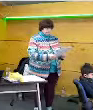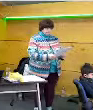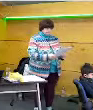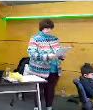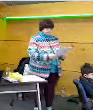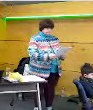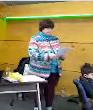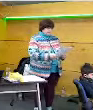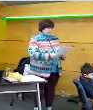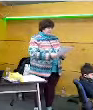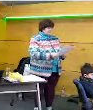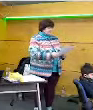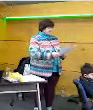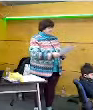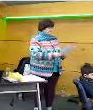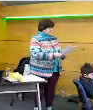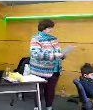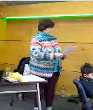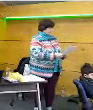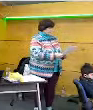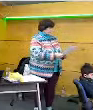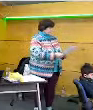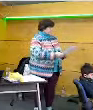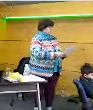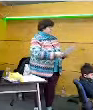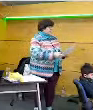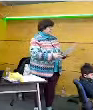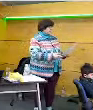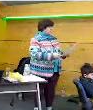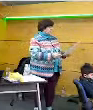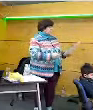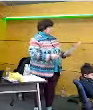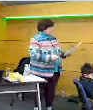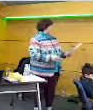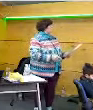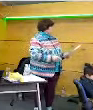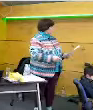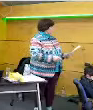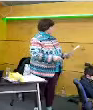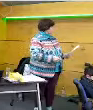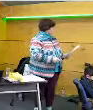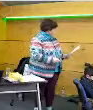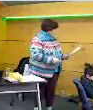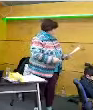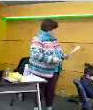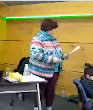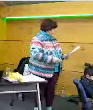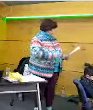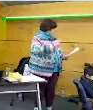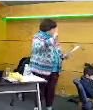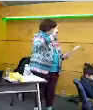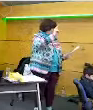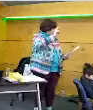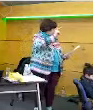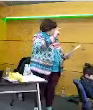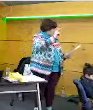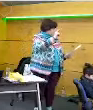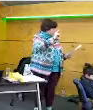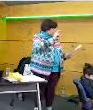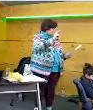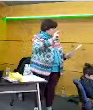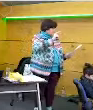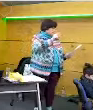comma. And instantly got famous for their catchy pet rock sound. So we got